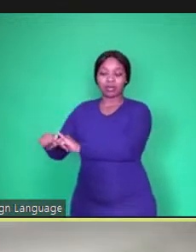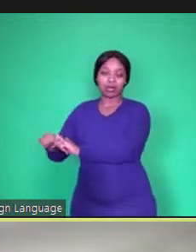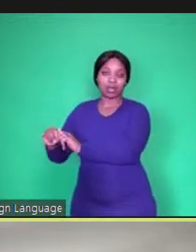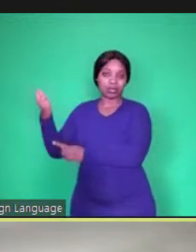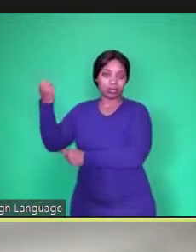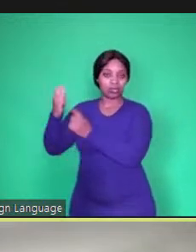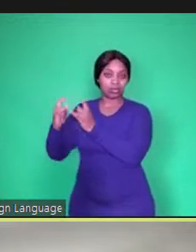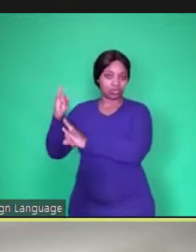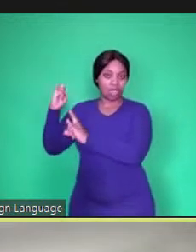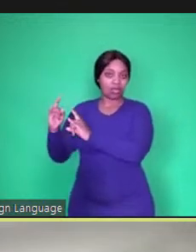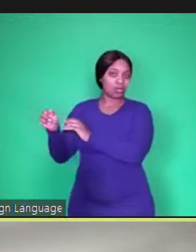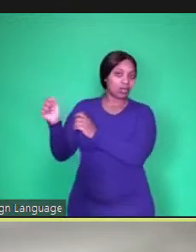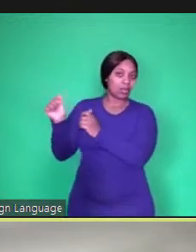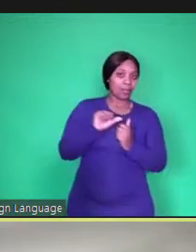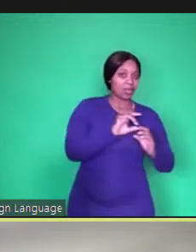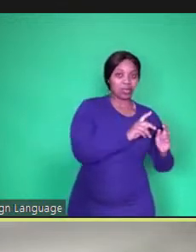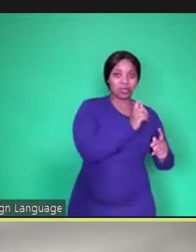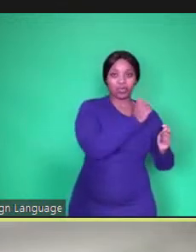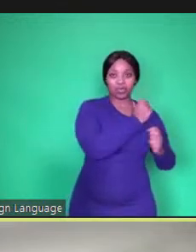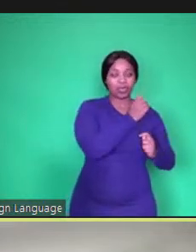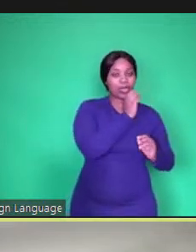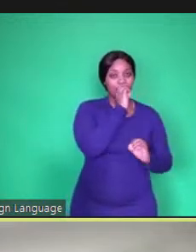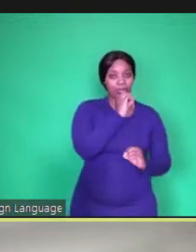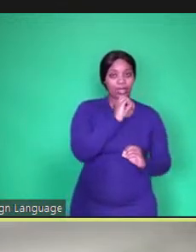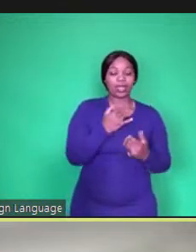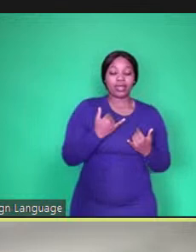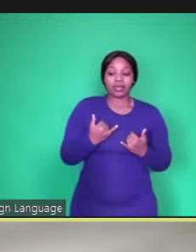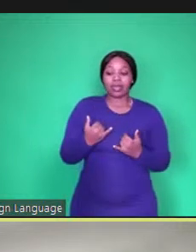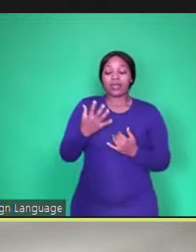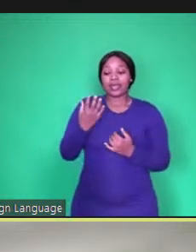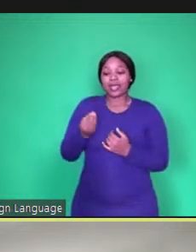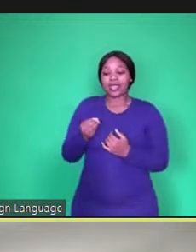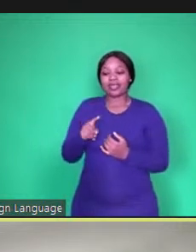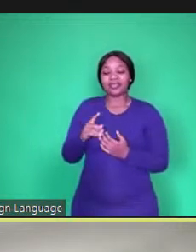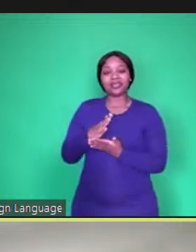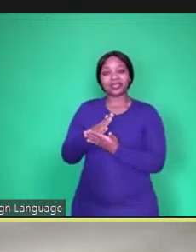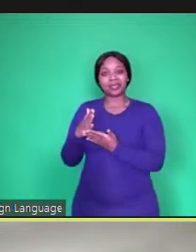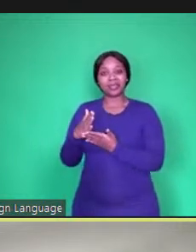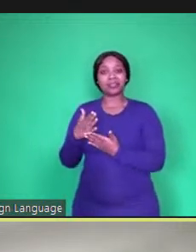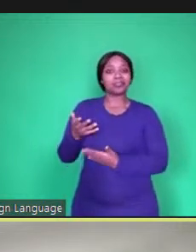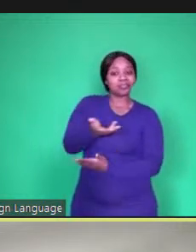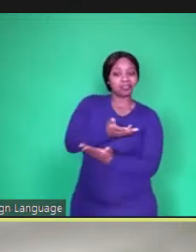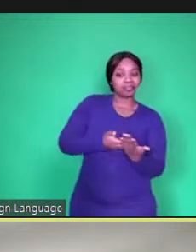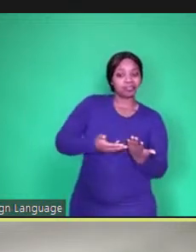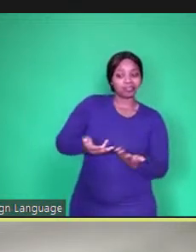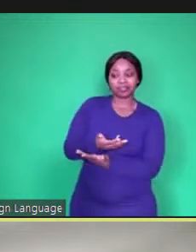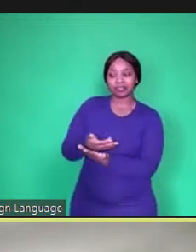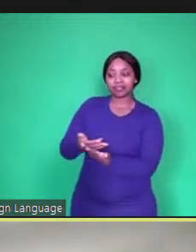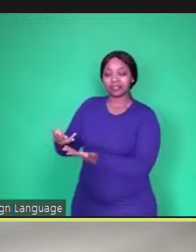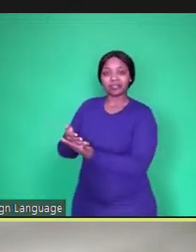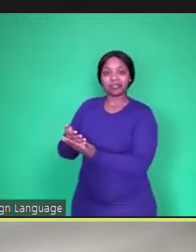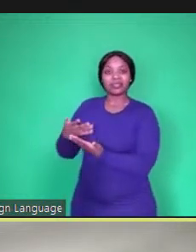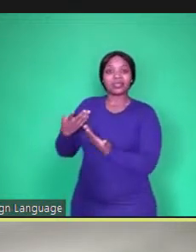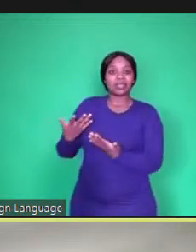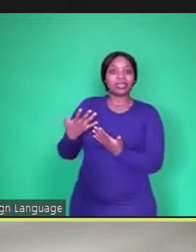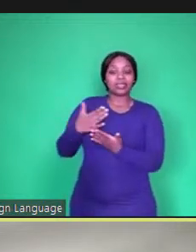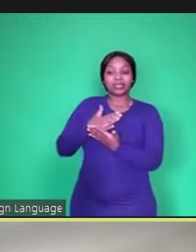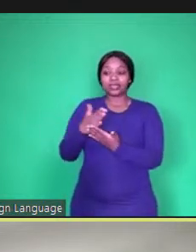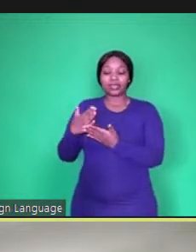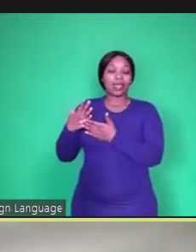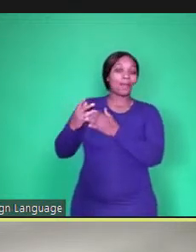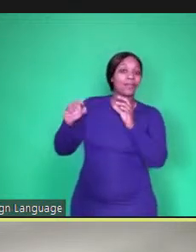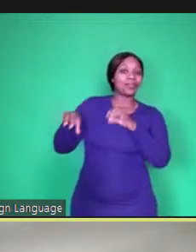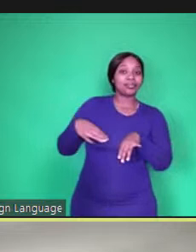of course, within the migrant cohort, there's still the sort of circularity that could be taking place. Maybe we don't pick it up in the